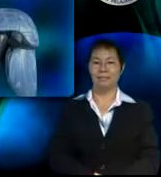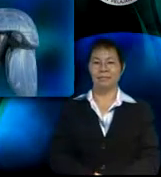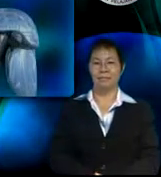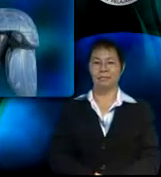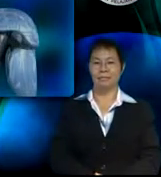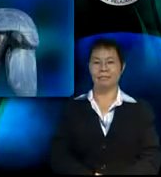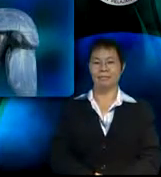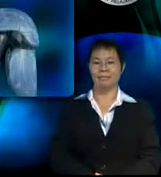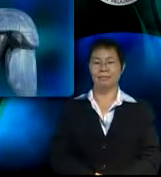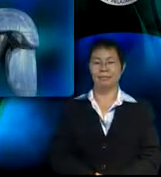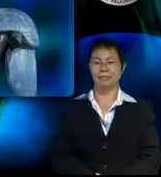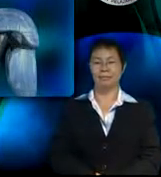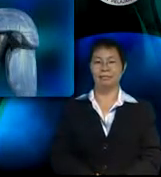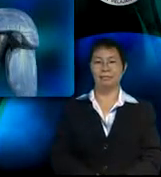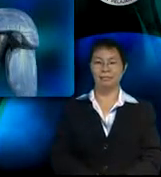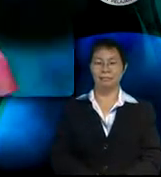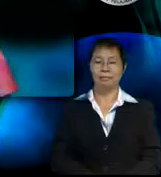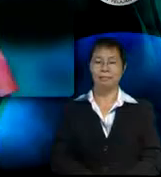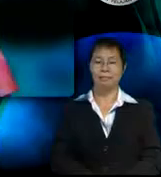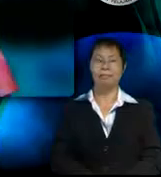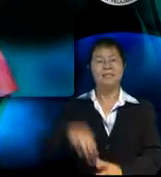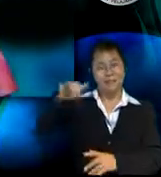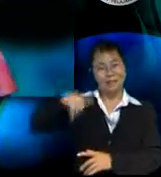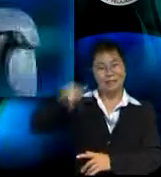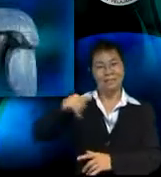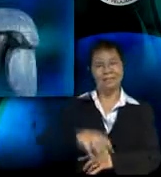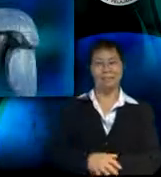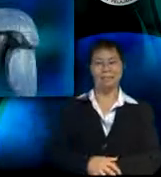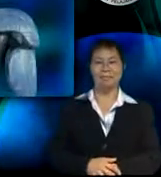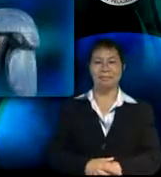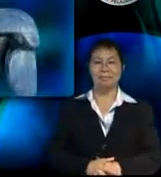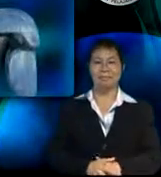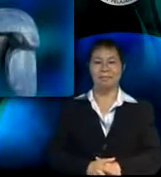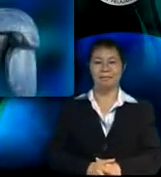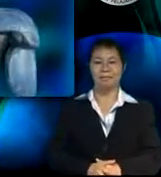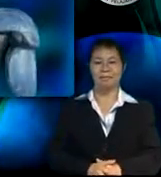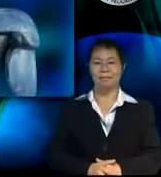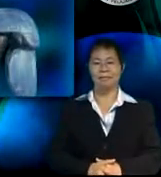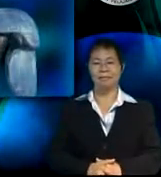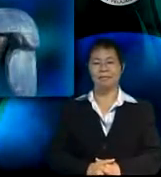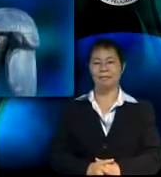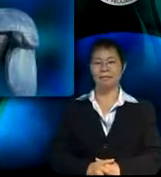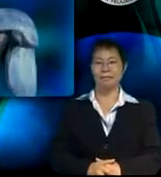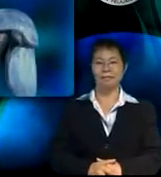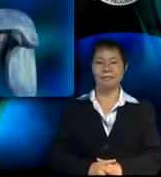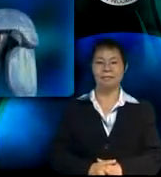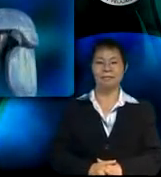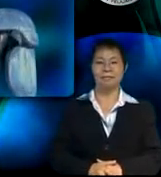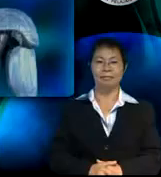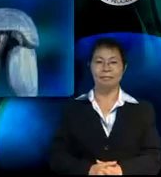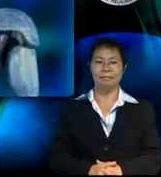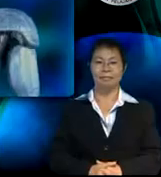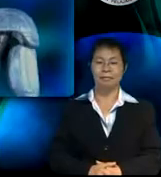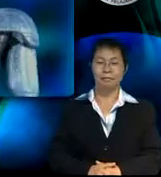Yep, absolutely correct. Yes! Look, something's happening to the